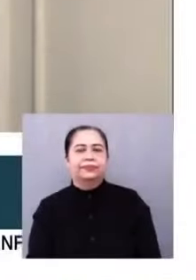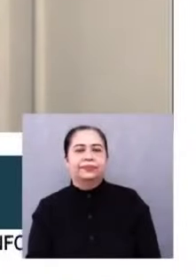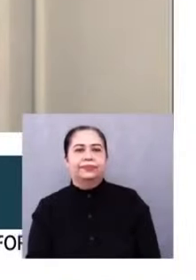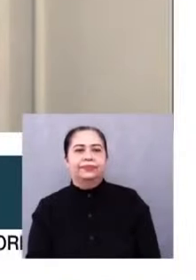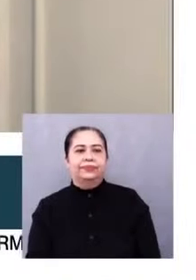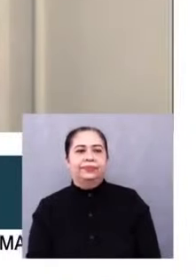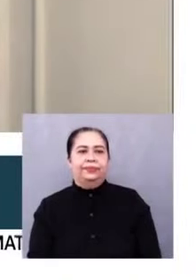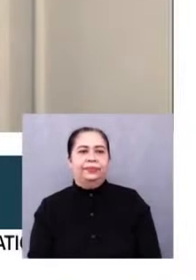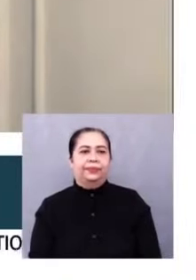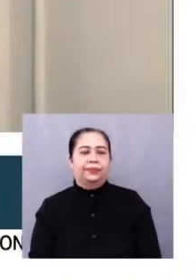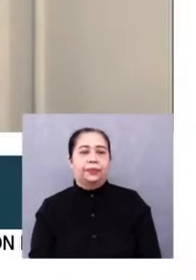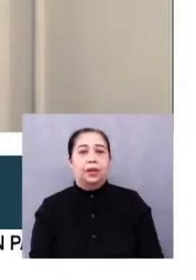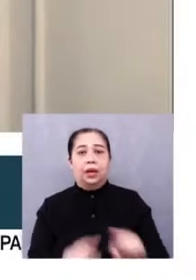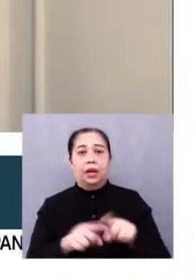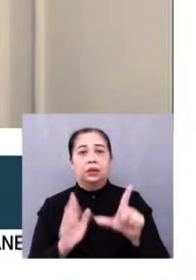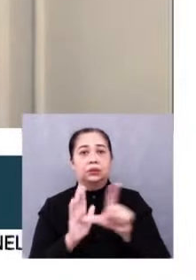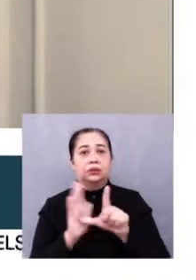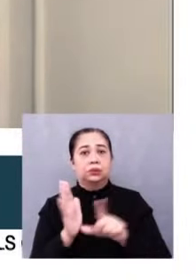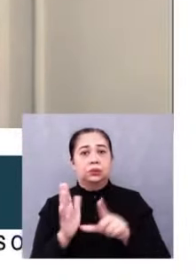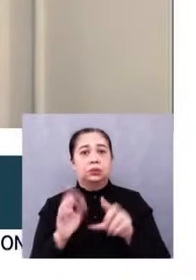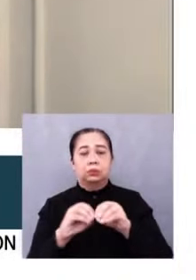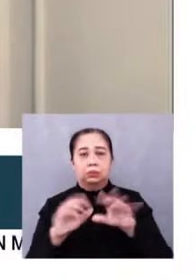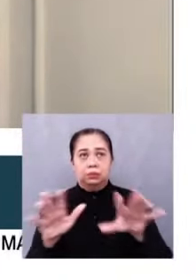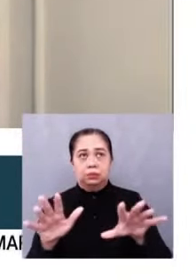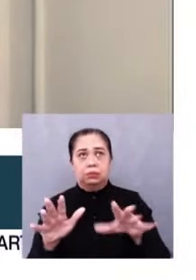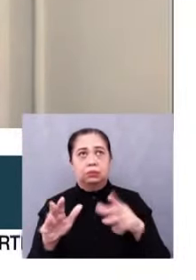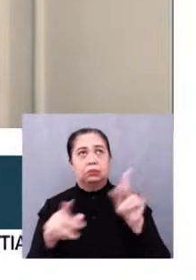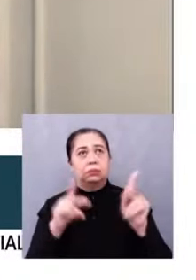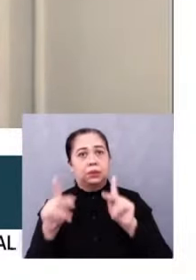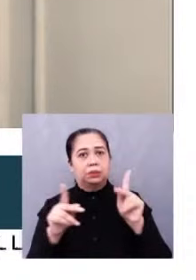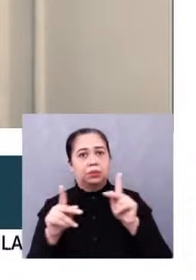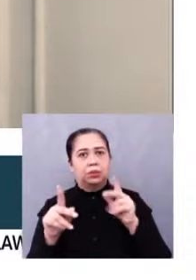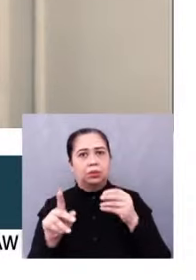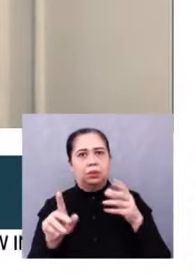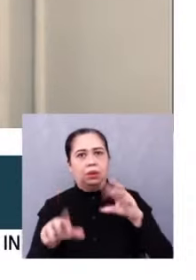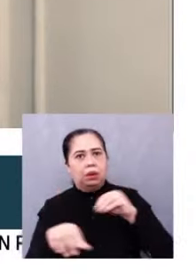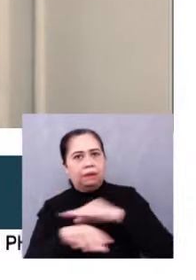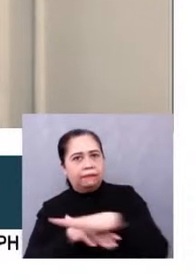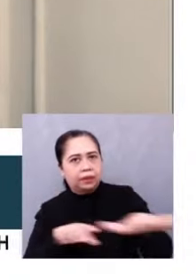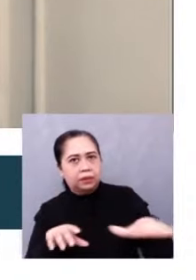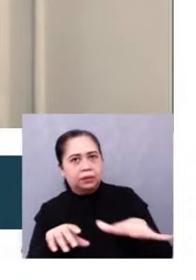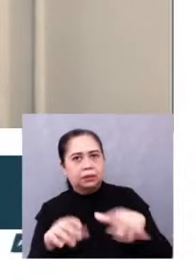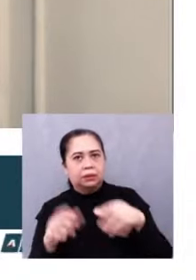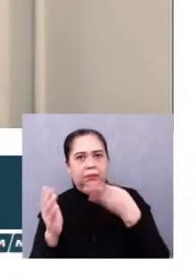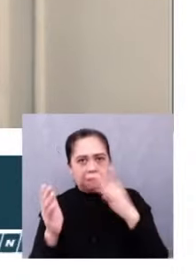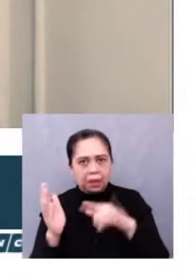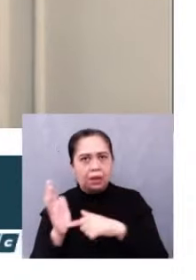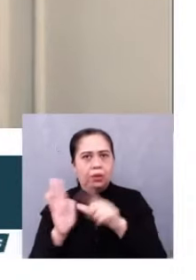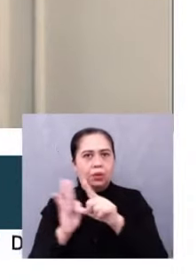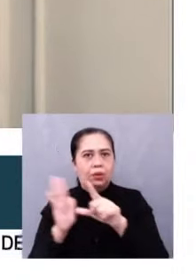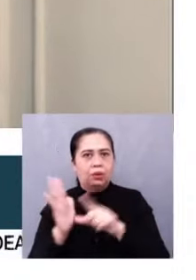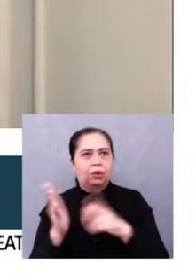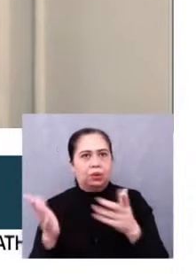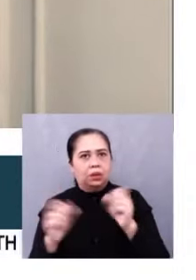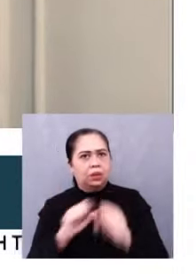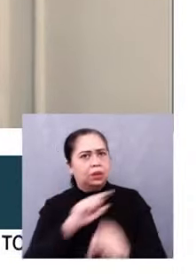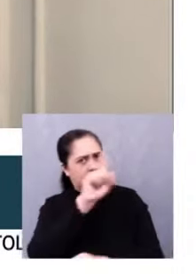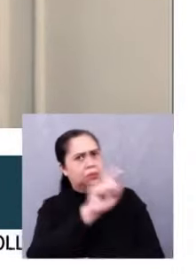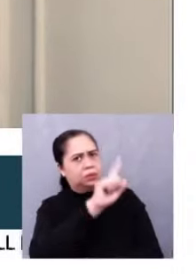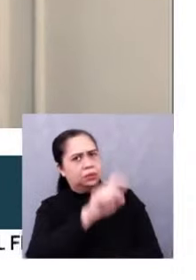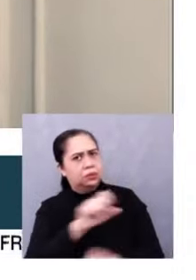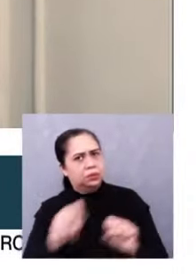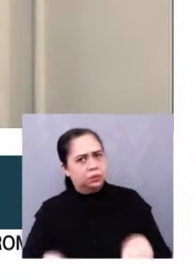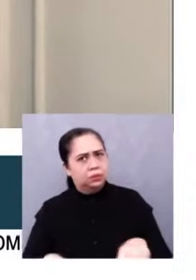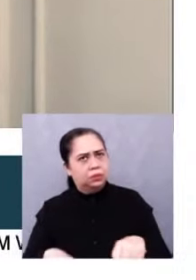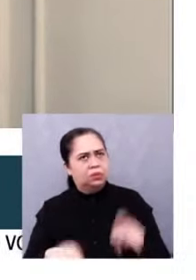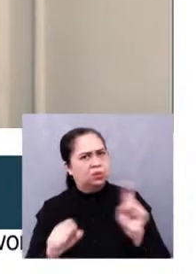As the law will be implemented and people are affected by the provisions of the law, they can, of course, question what's being